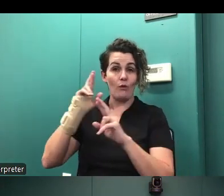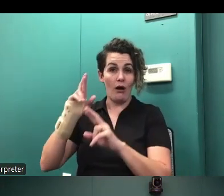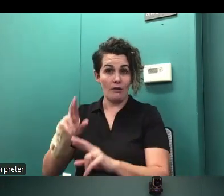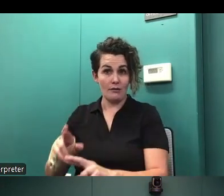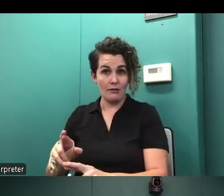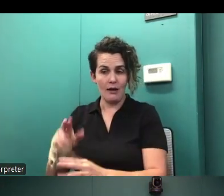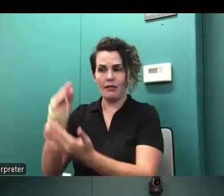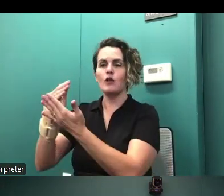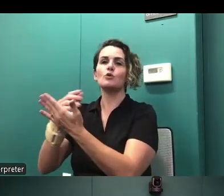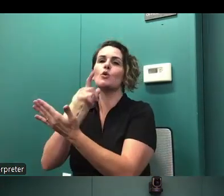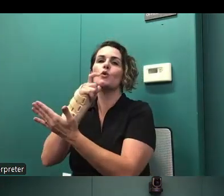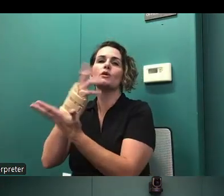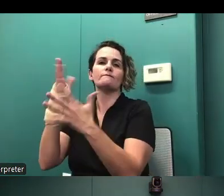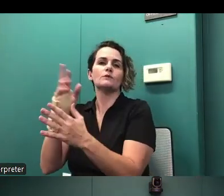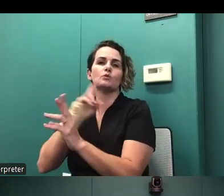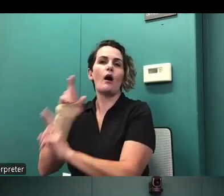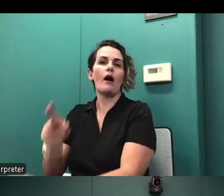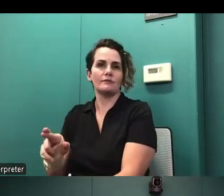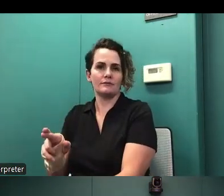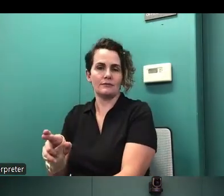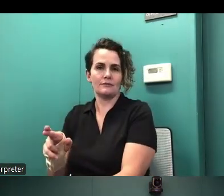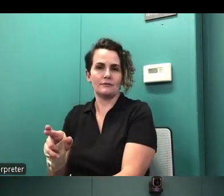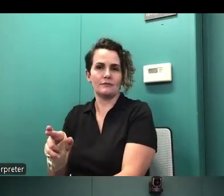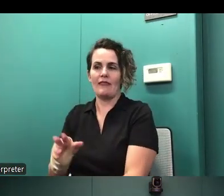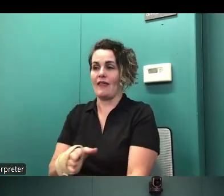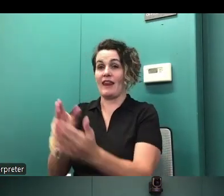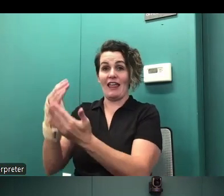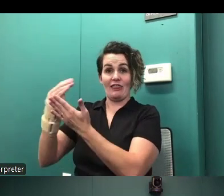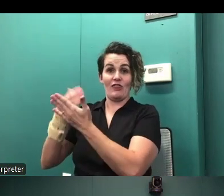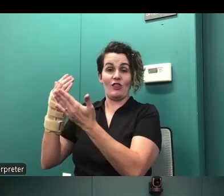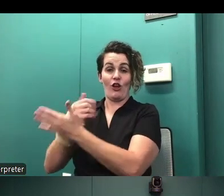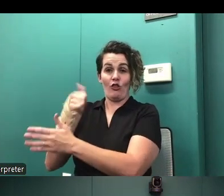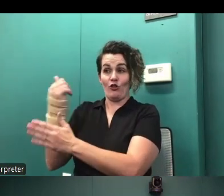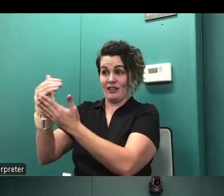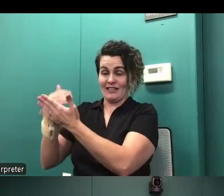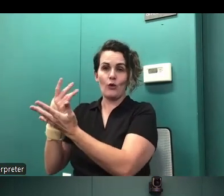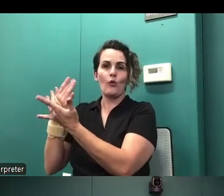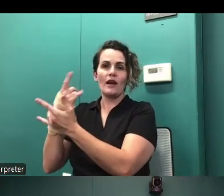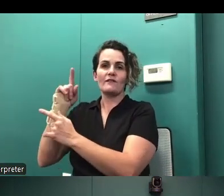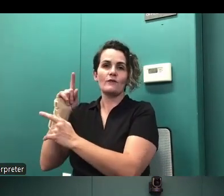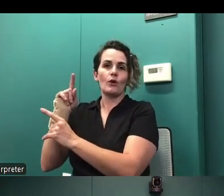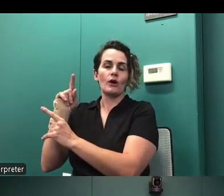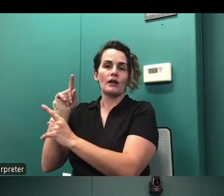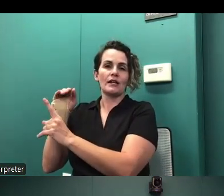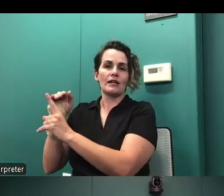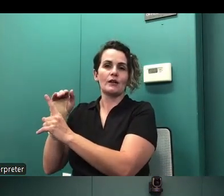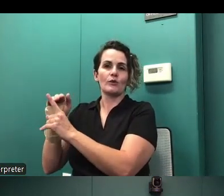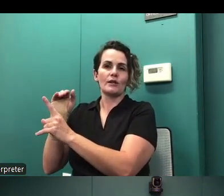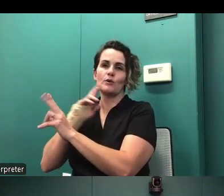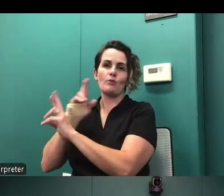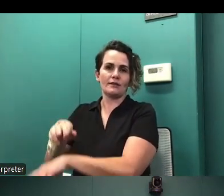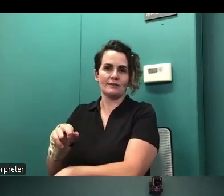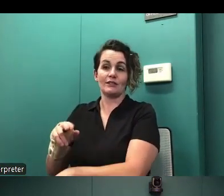it makes a list of who has responded and then waiting for responses. If you just click send reminder that's in the